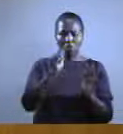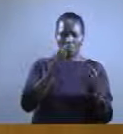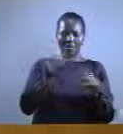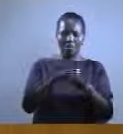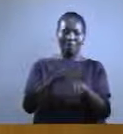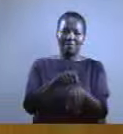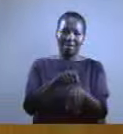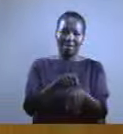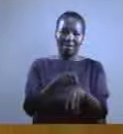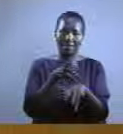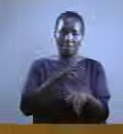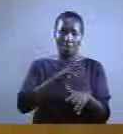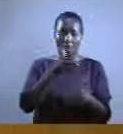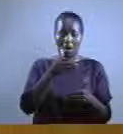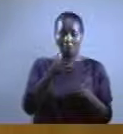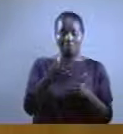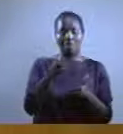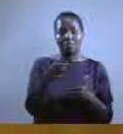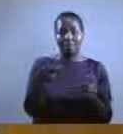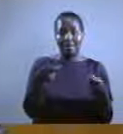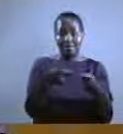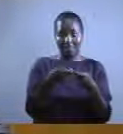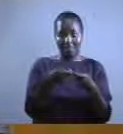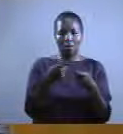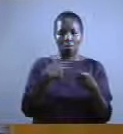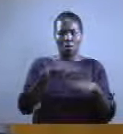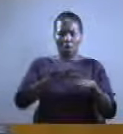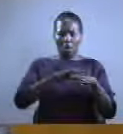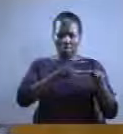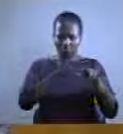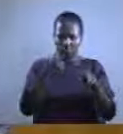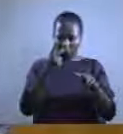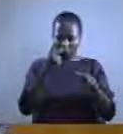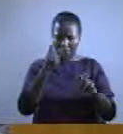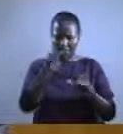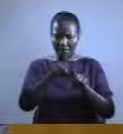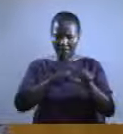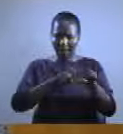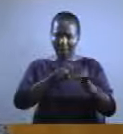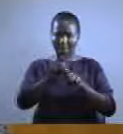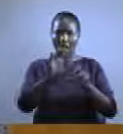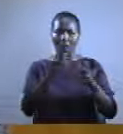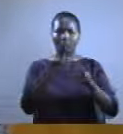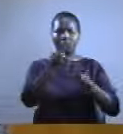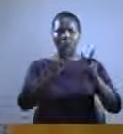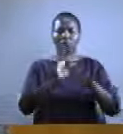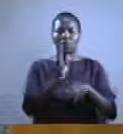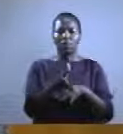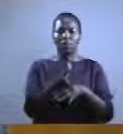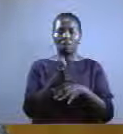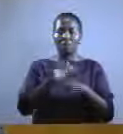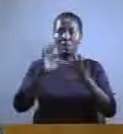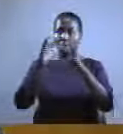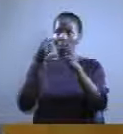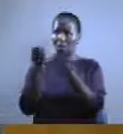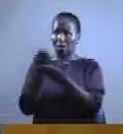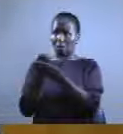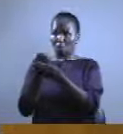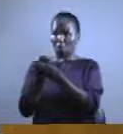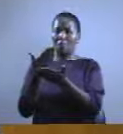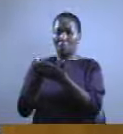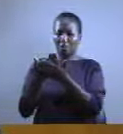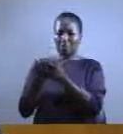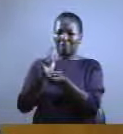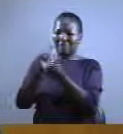implement, especially since this incentive will be closely monitored and evaluated. Circumstances in the economy may change, which